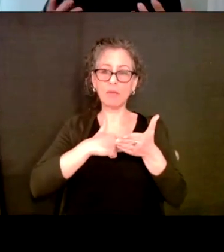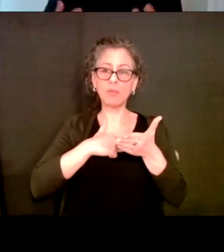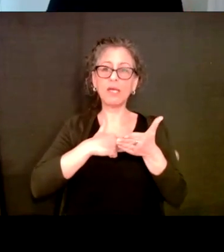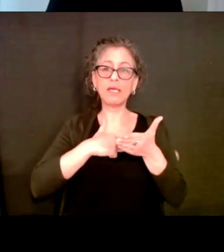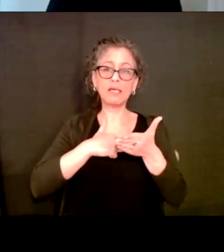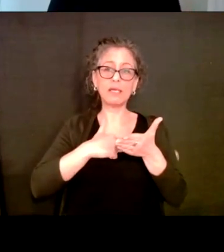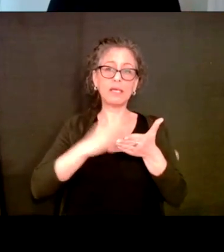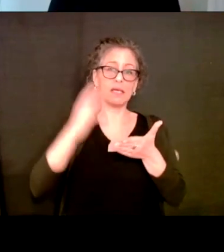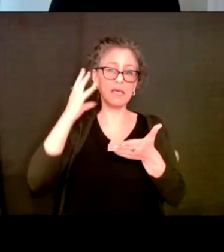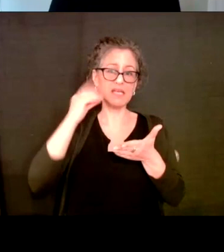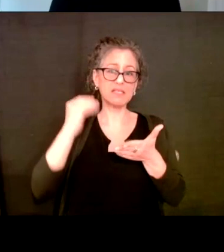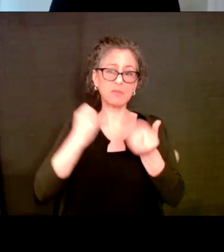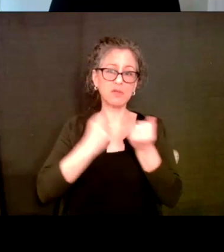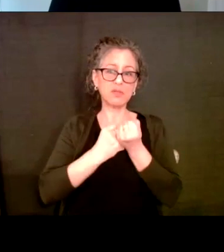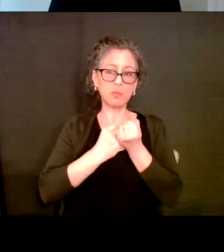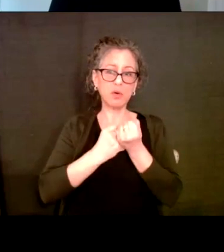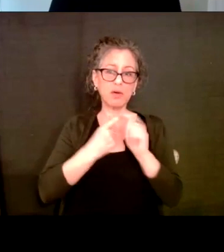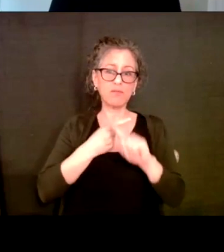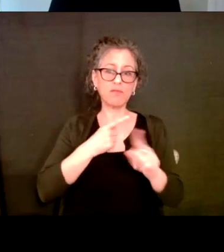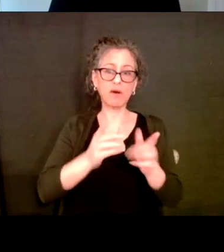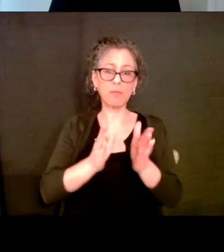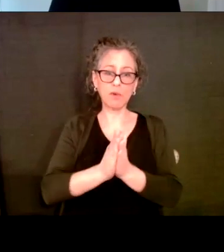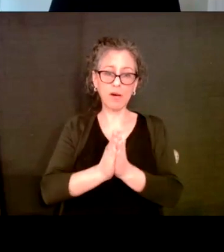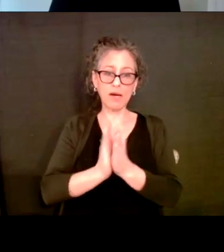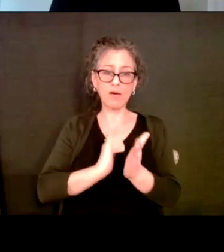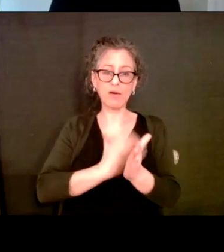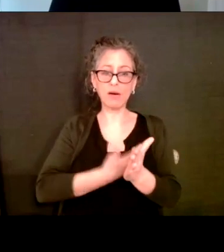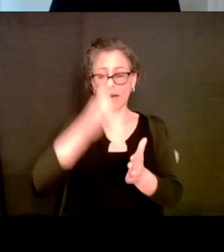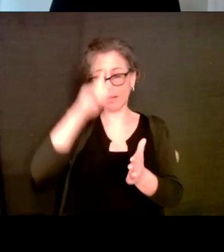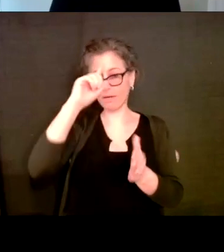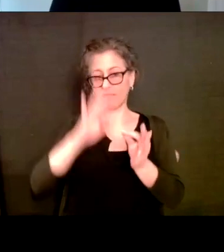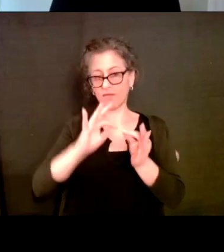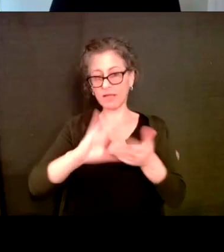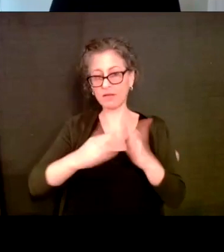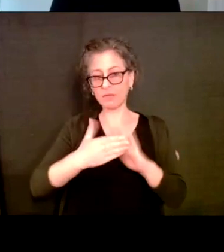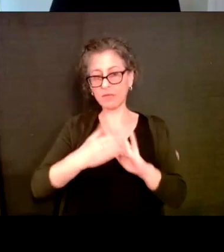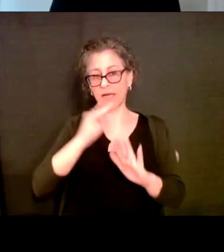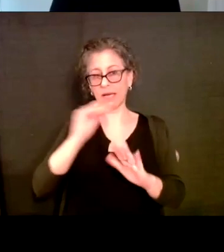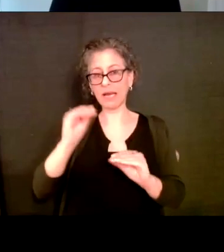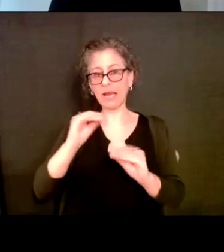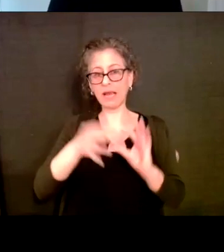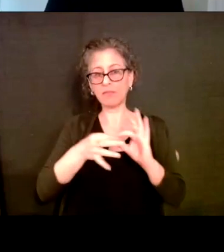experience a sense of support from prayer, our faith community, our relationship with God.